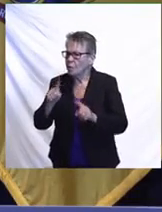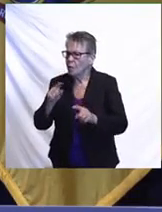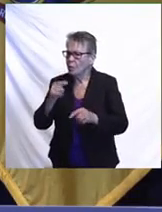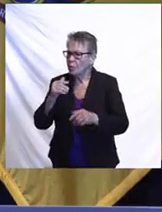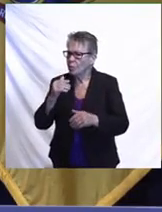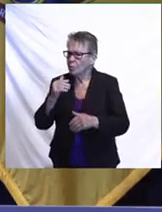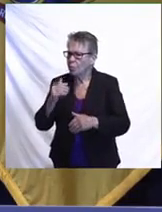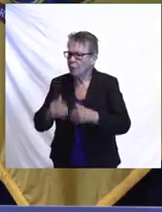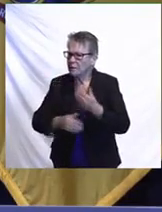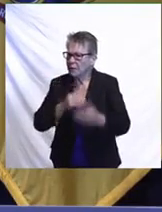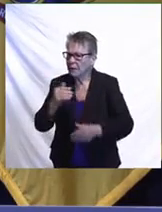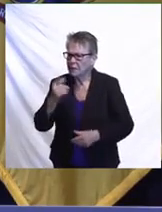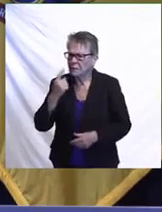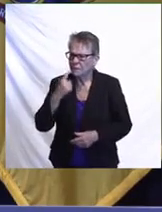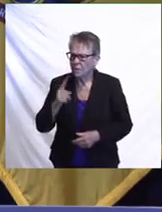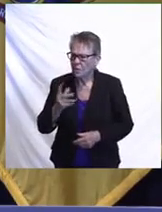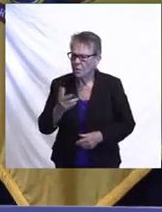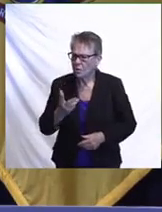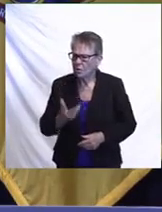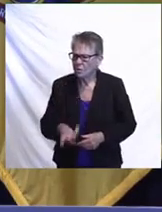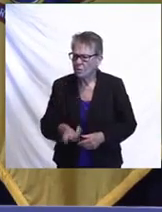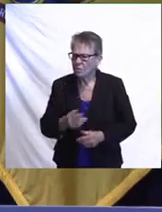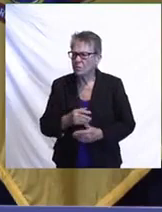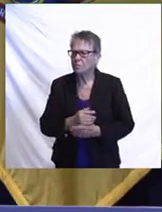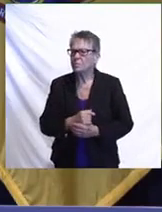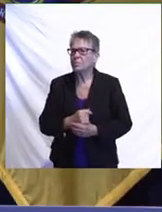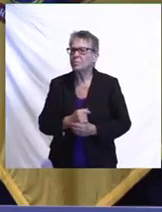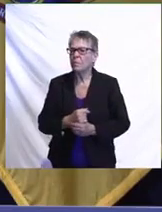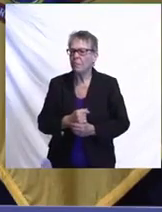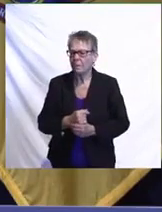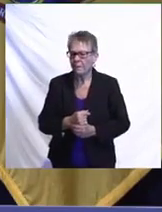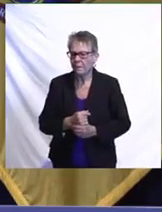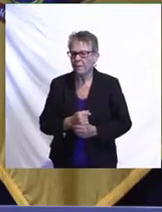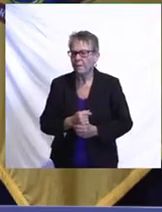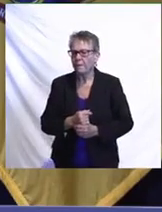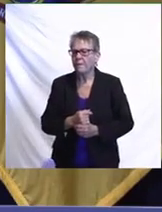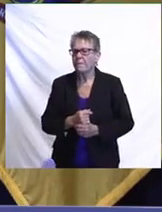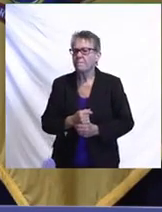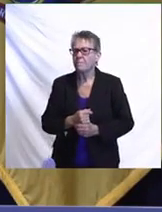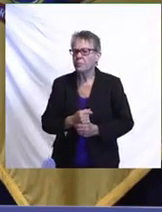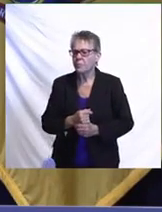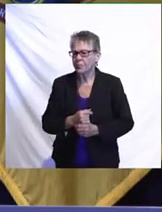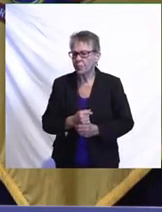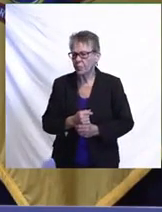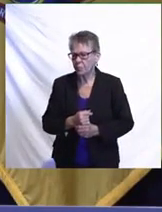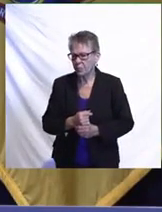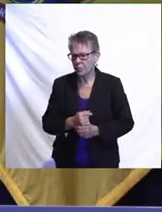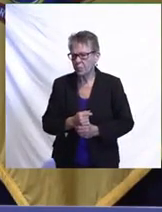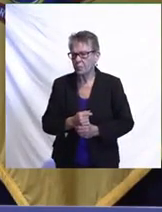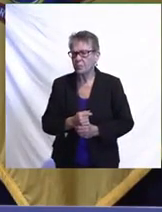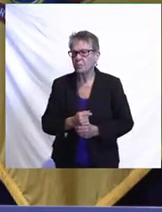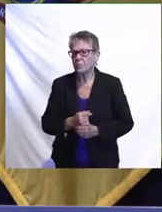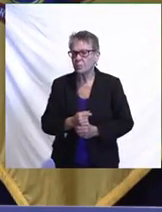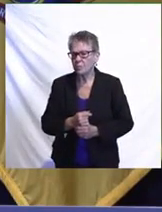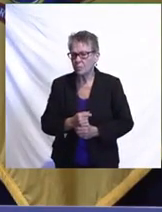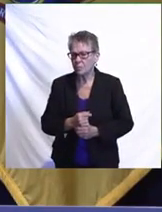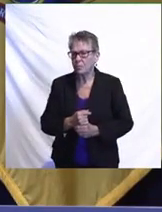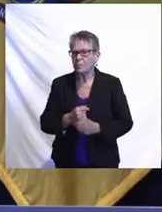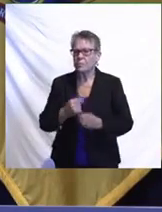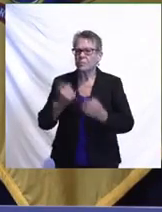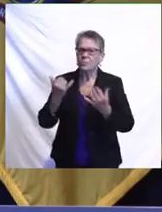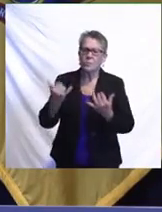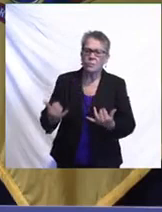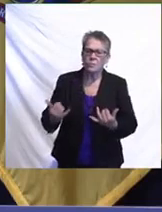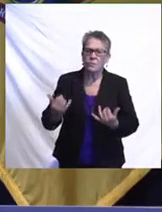Judy correct me, Governor Hochul's steps are to have the ability to take those steps as opposed to taking